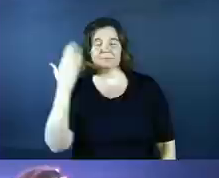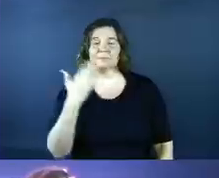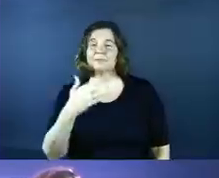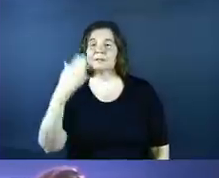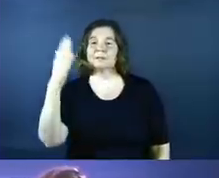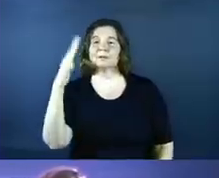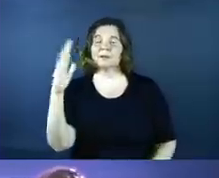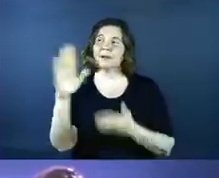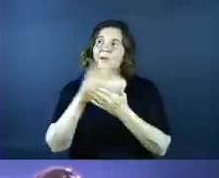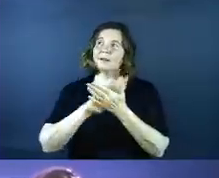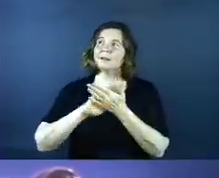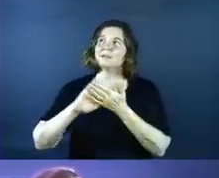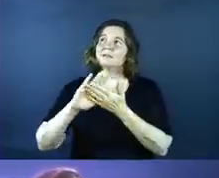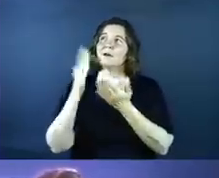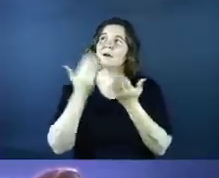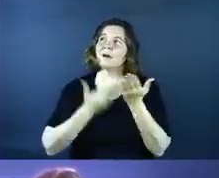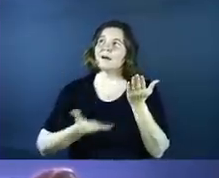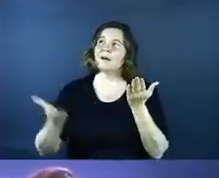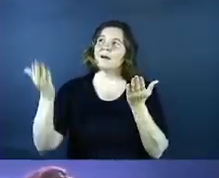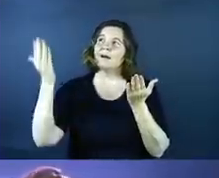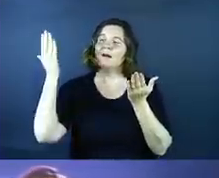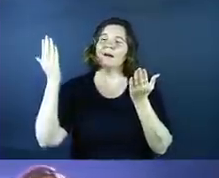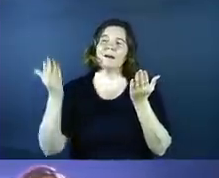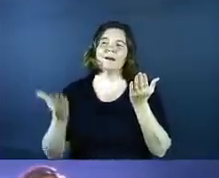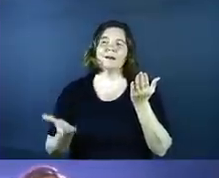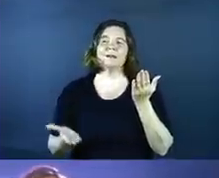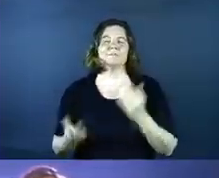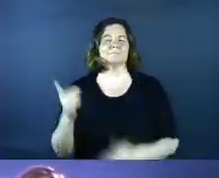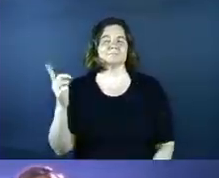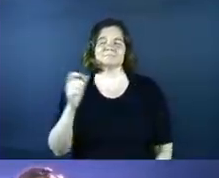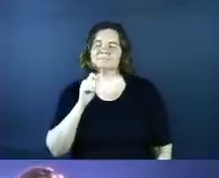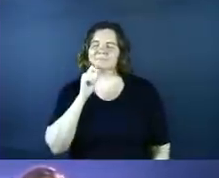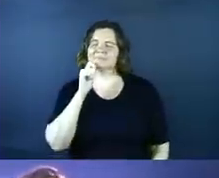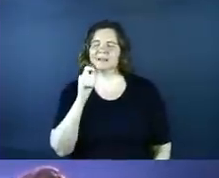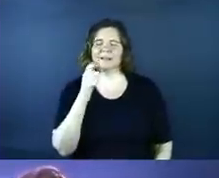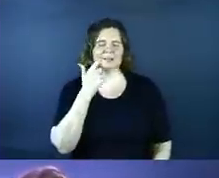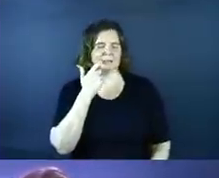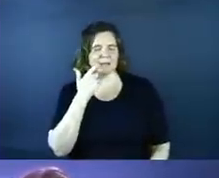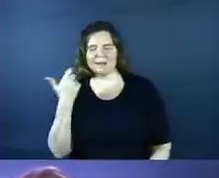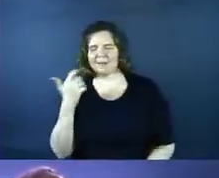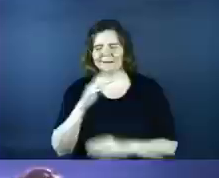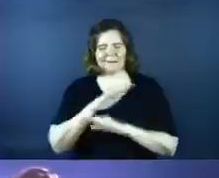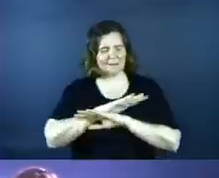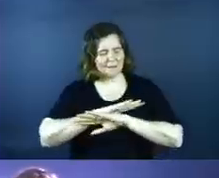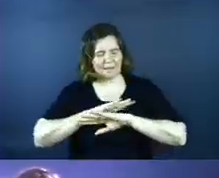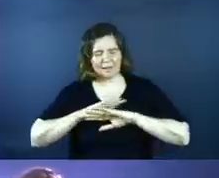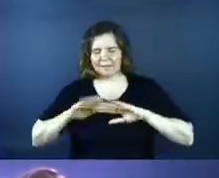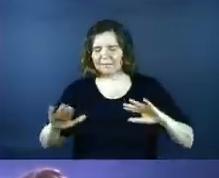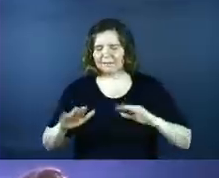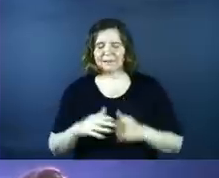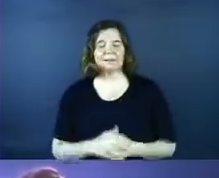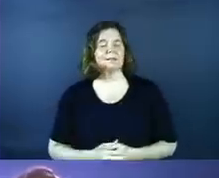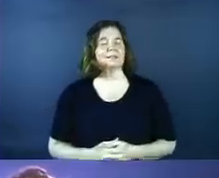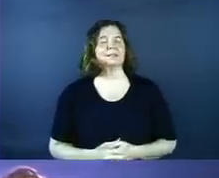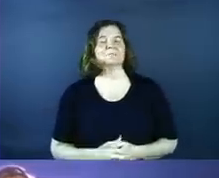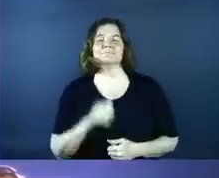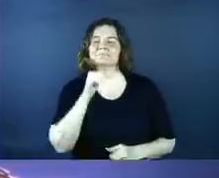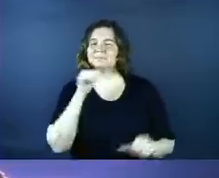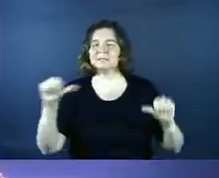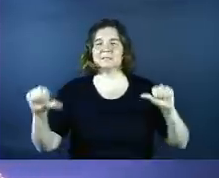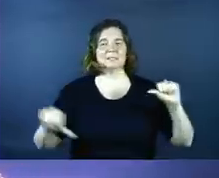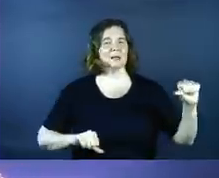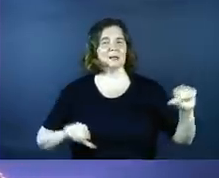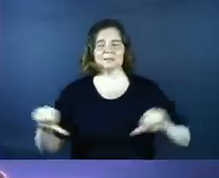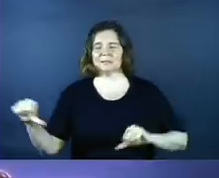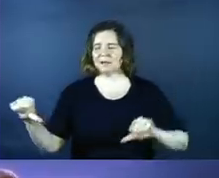patient, God is kind, he does not envy,